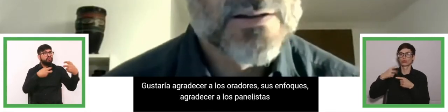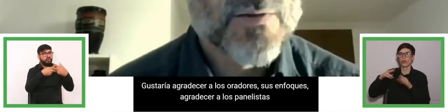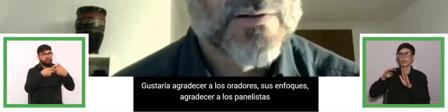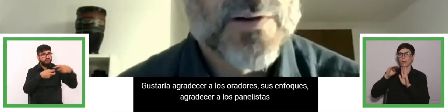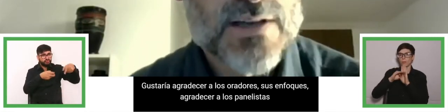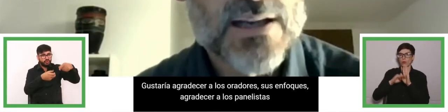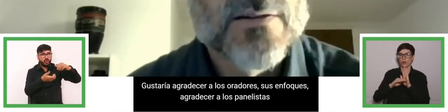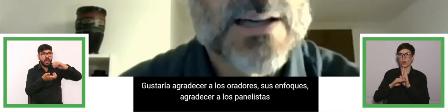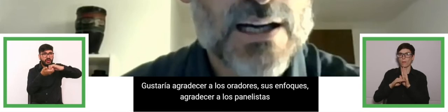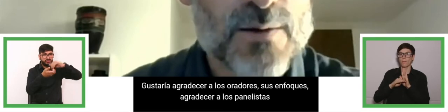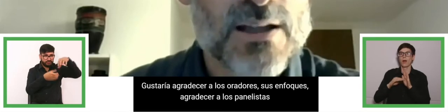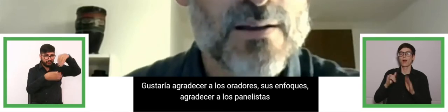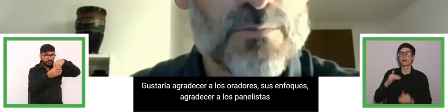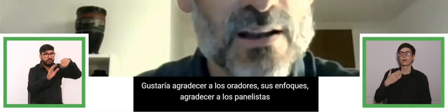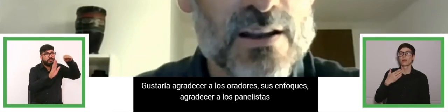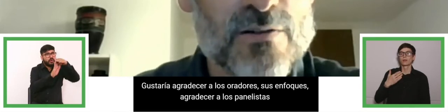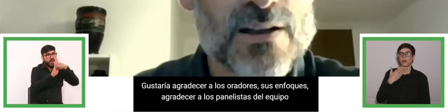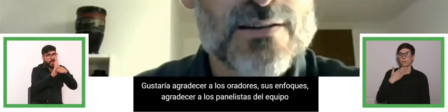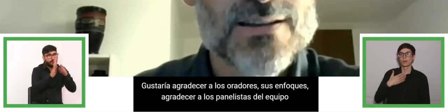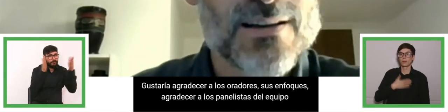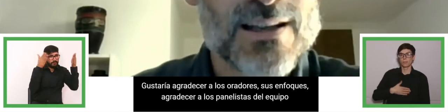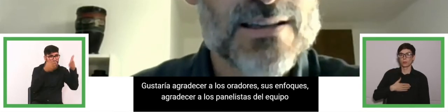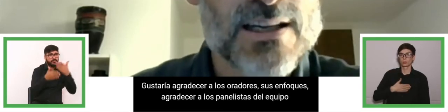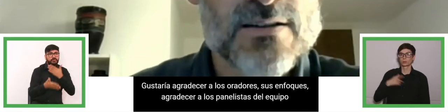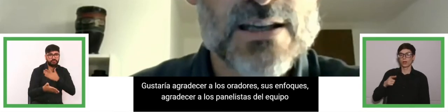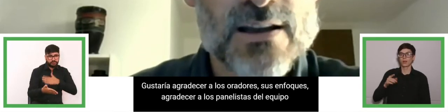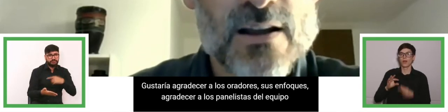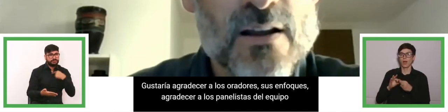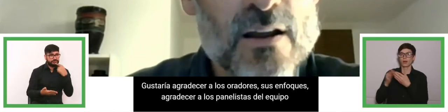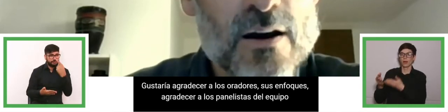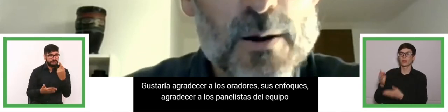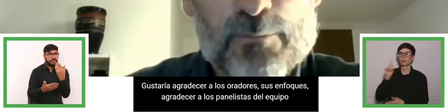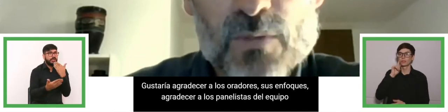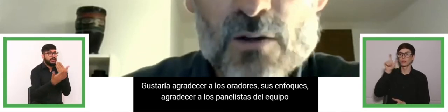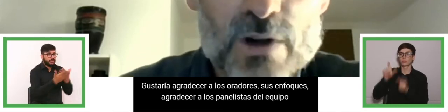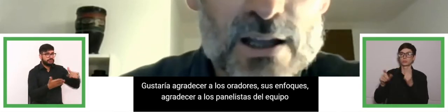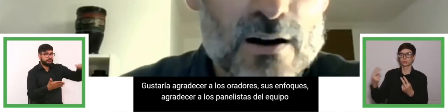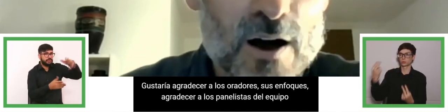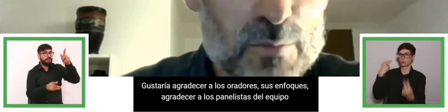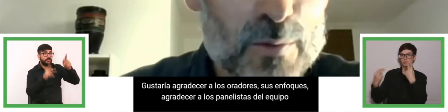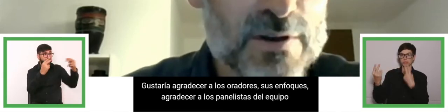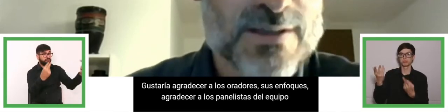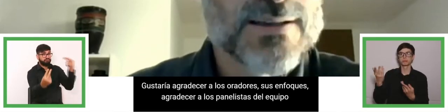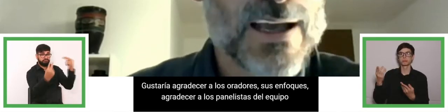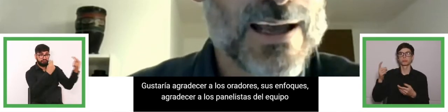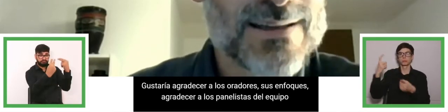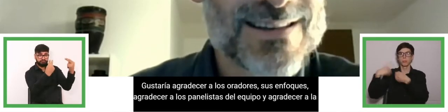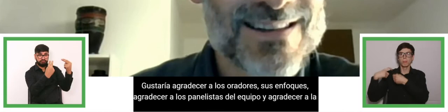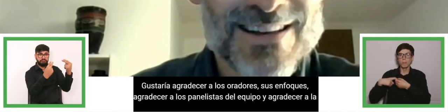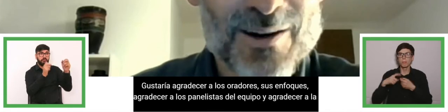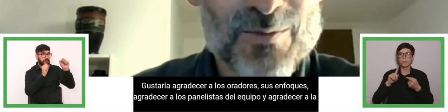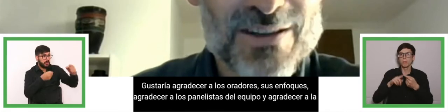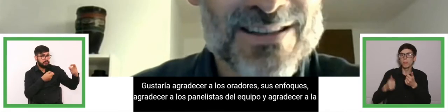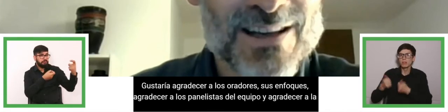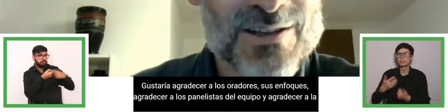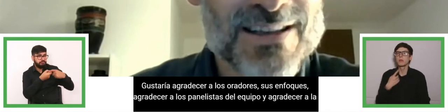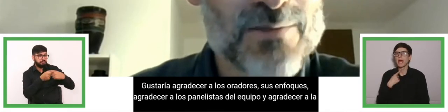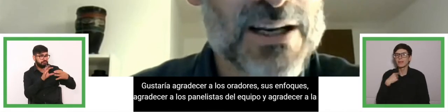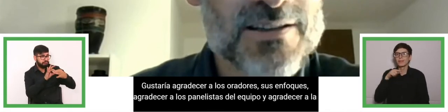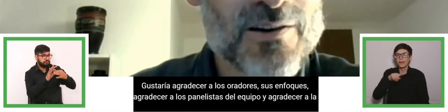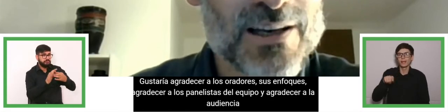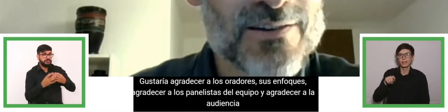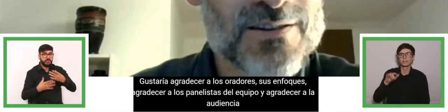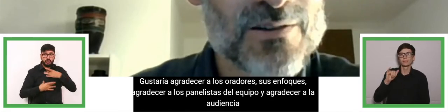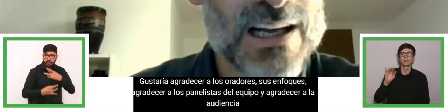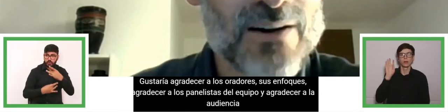the audience, for taking your time and being curious and listening today. We, on purpose, end our presentation